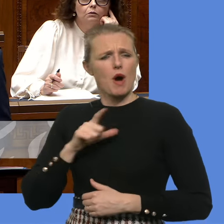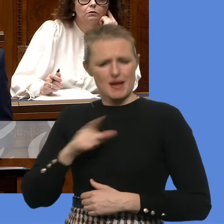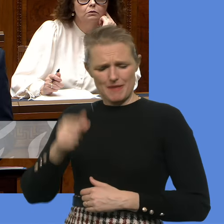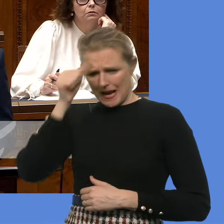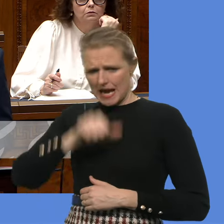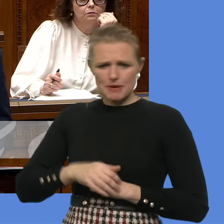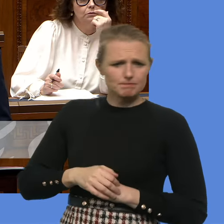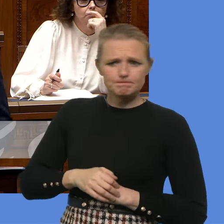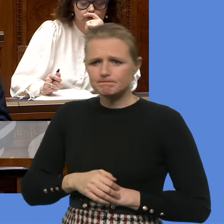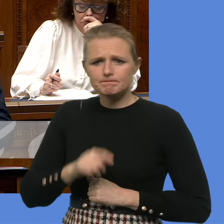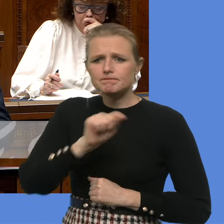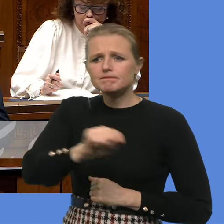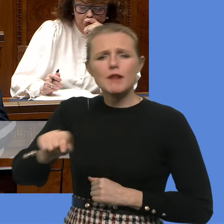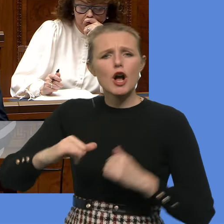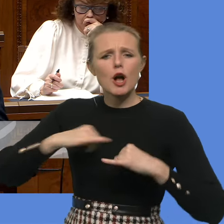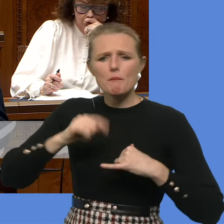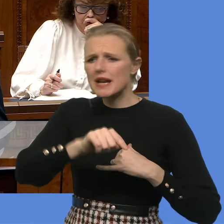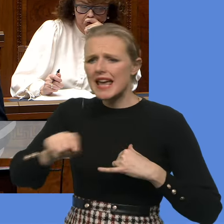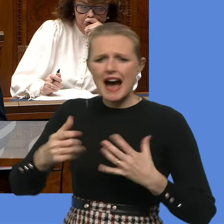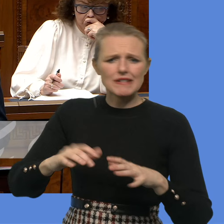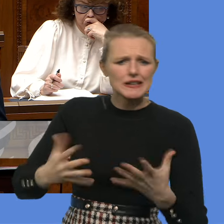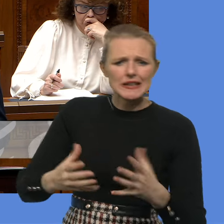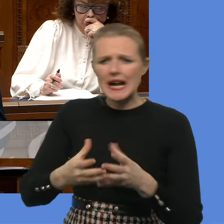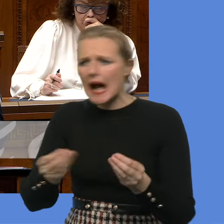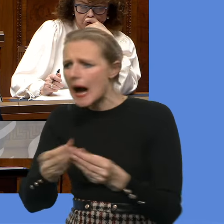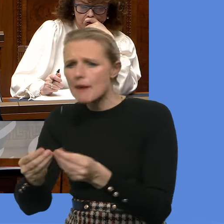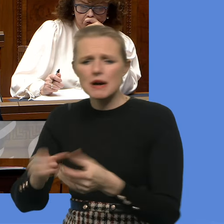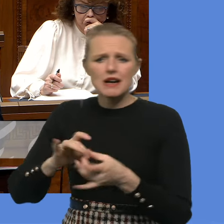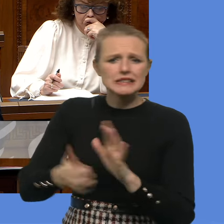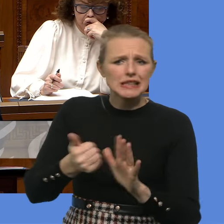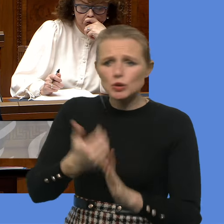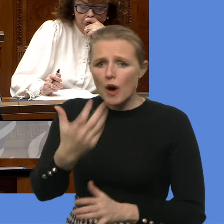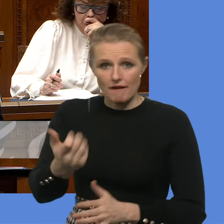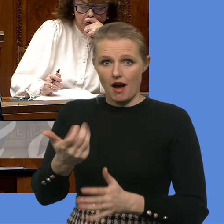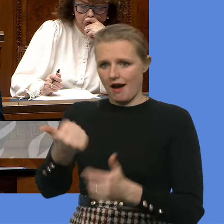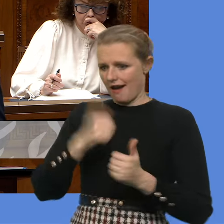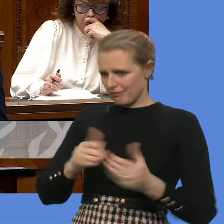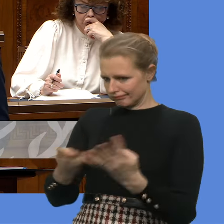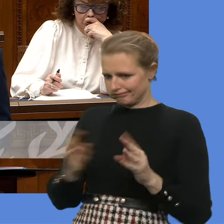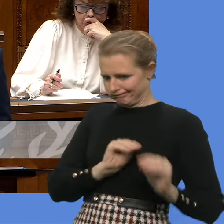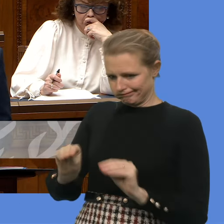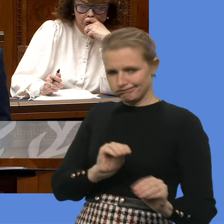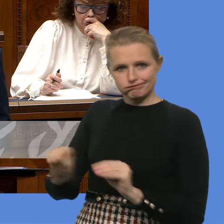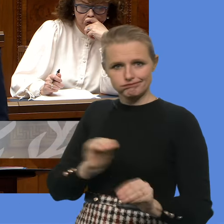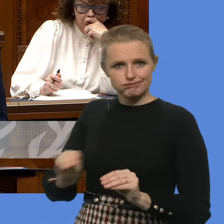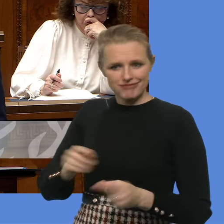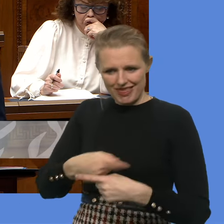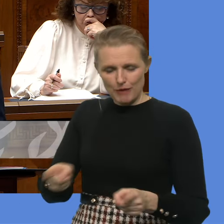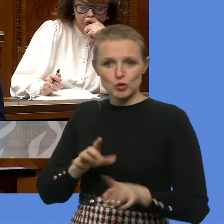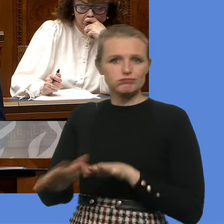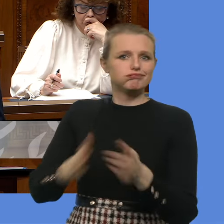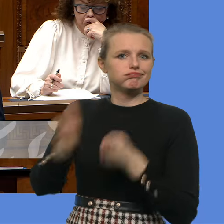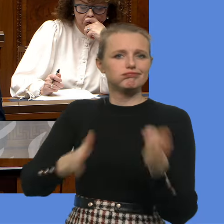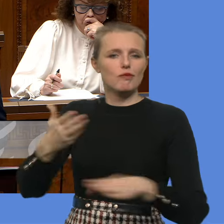companies by ensuring a pipeline of potential skilled, job-ready employees. The academy model is agile and is responsive to local economic